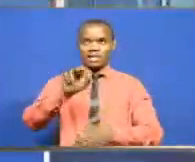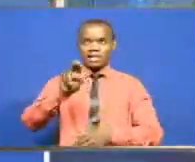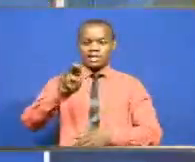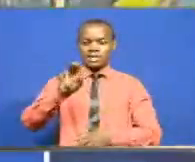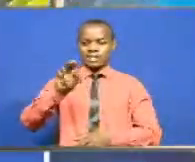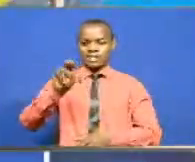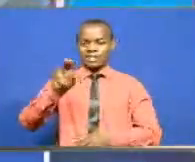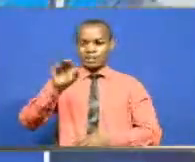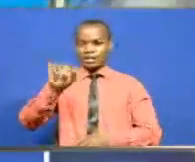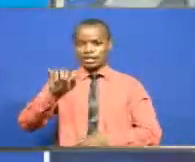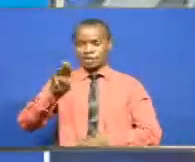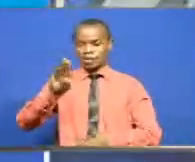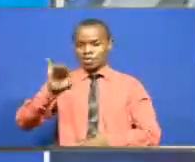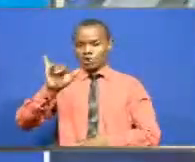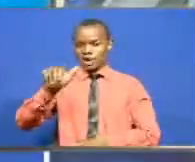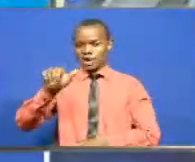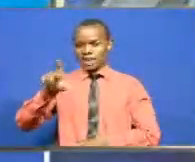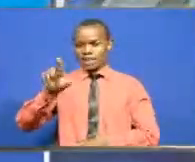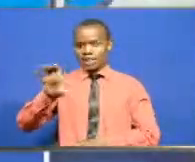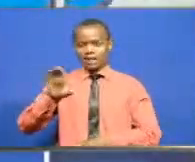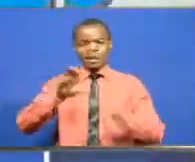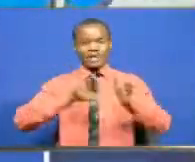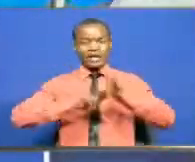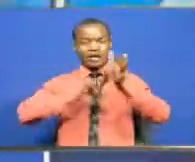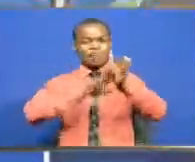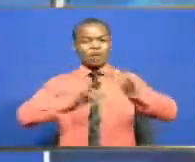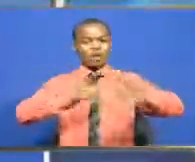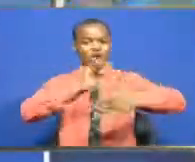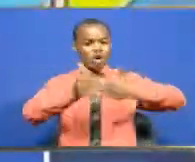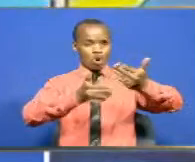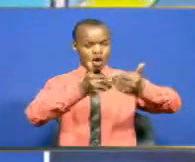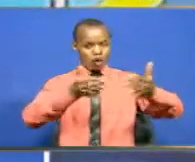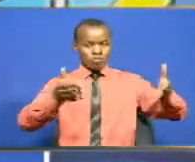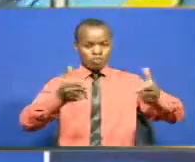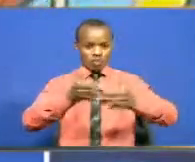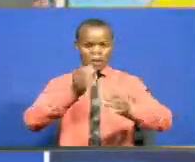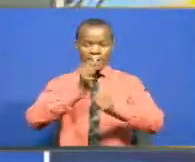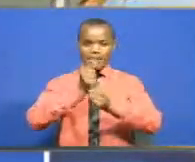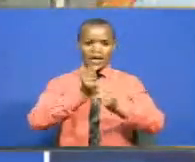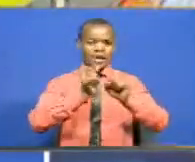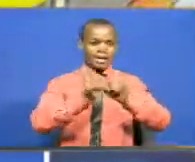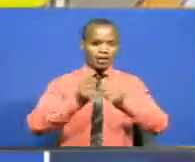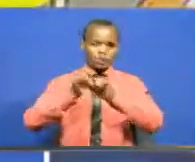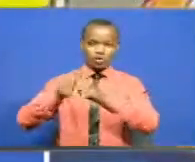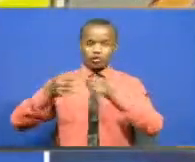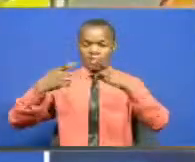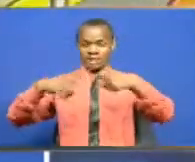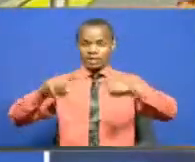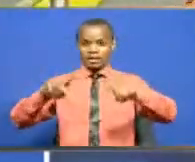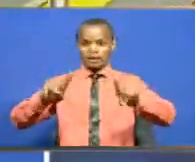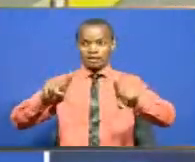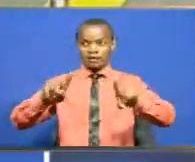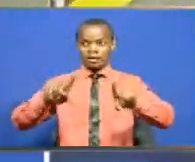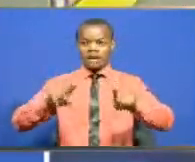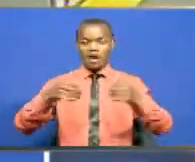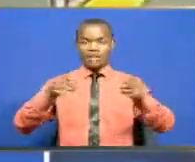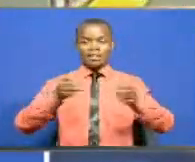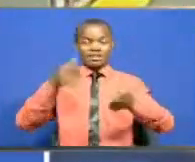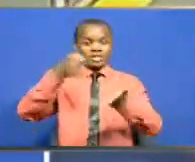Moyale sub-county. On behalf of everyone who has made this broadcast a success, including my director,